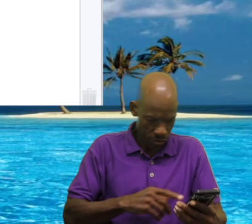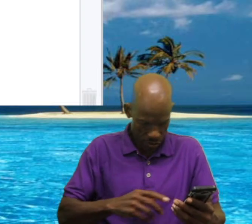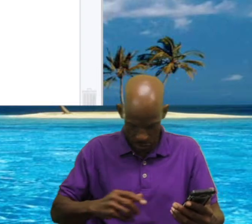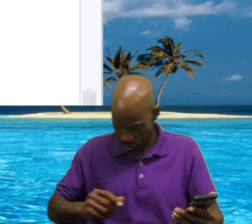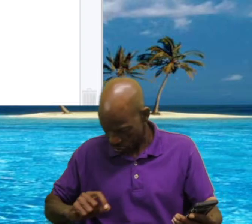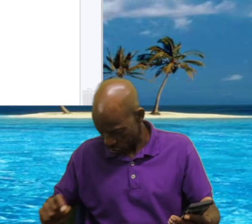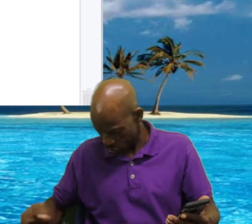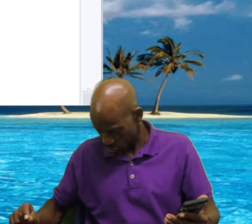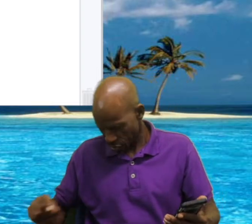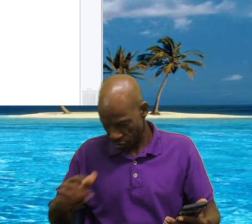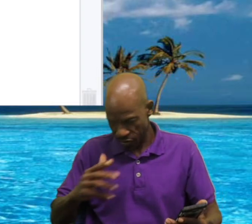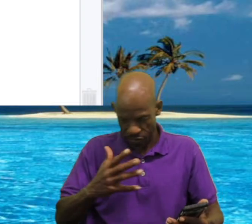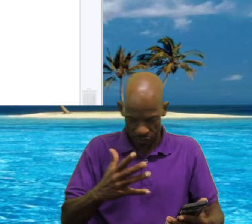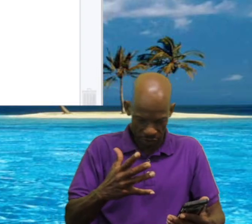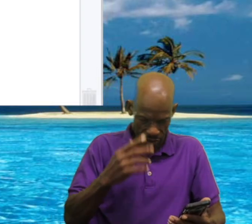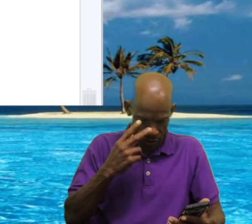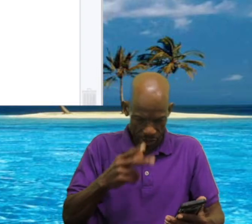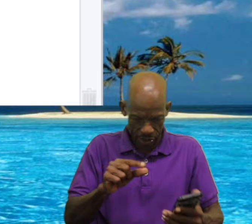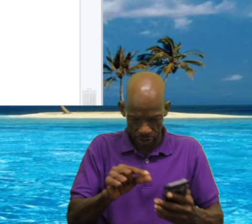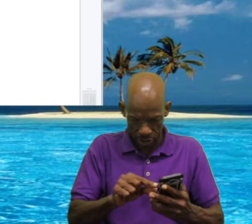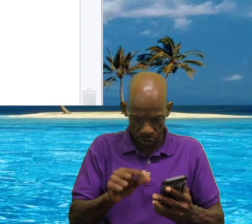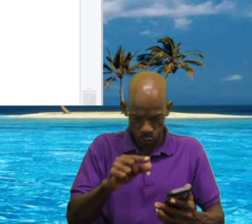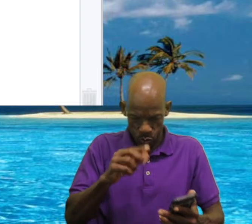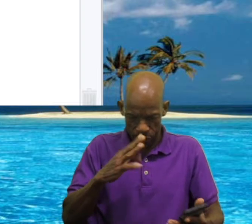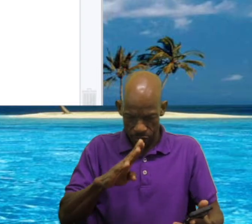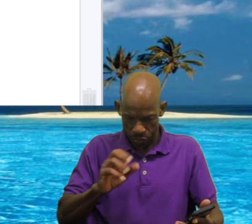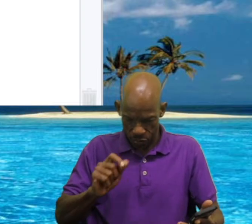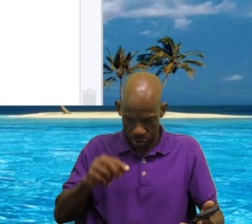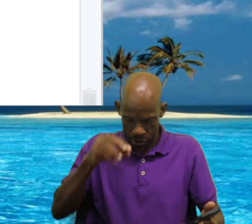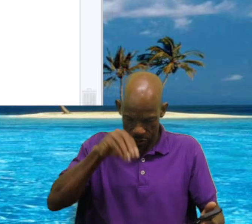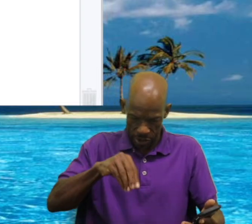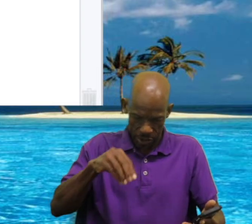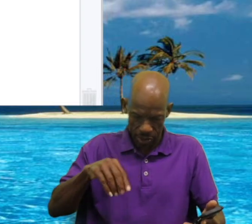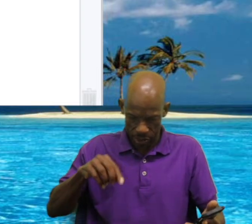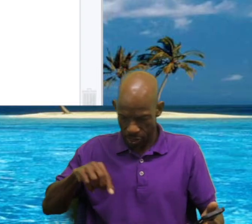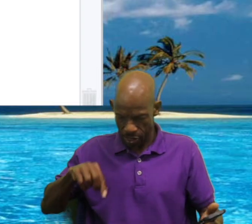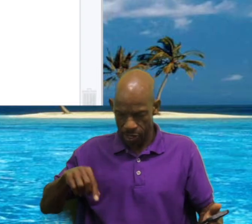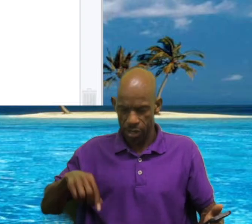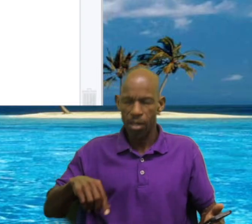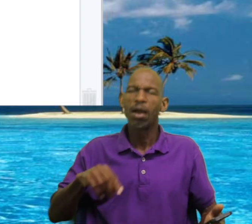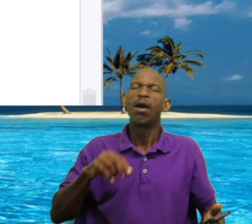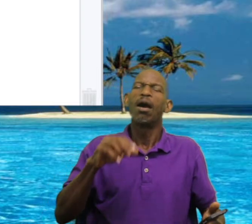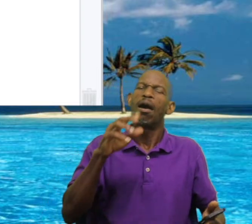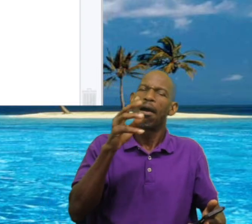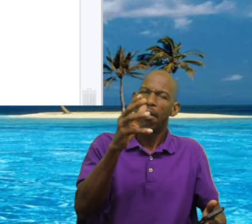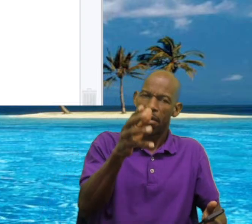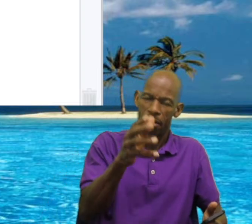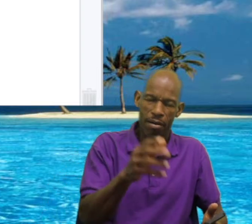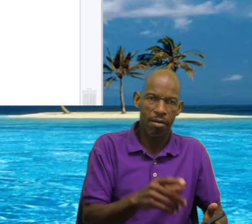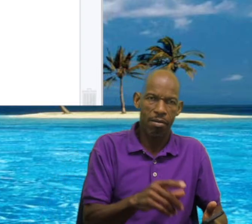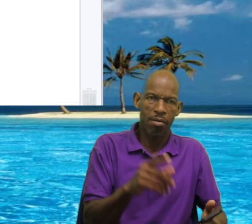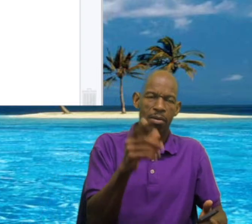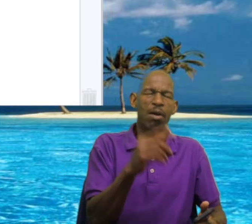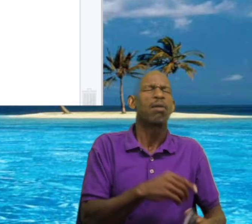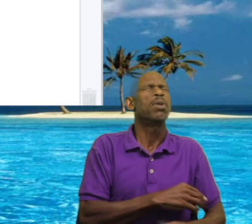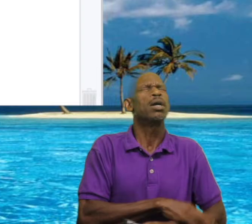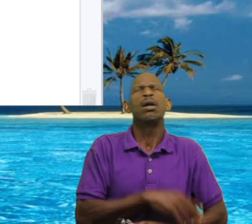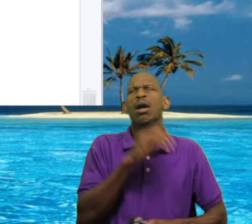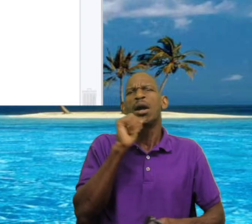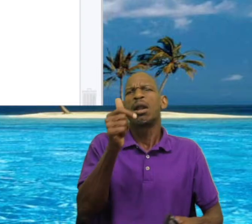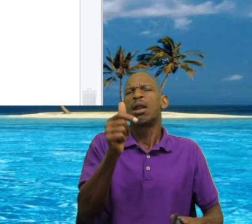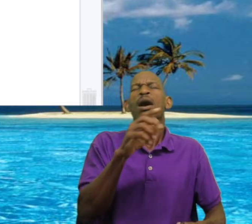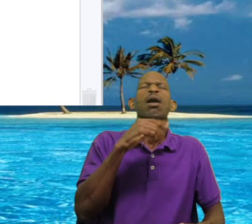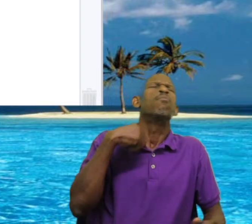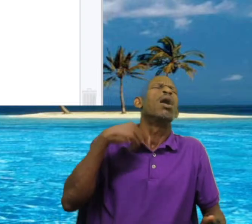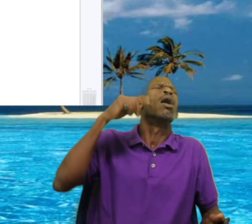in it. So that I'm going to use your sentences on the next lesson as we're going to understand